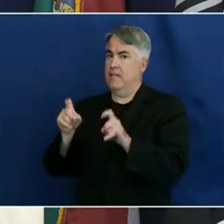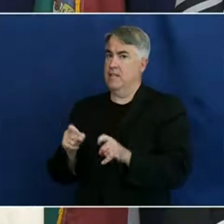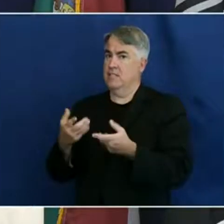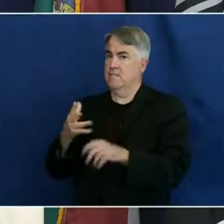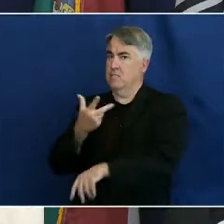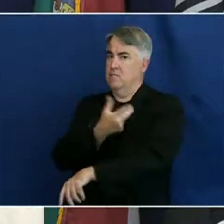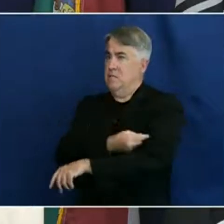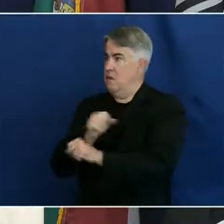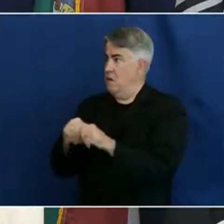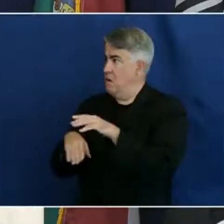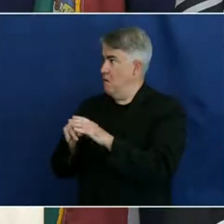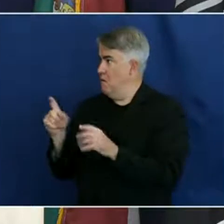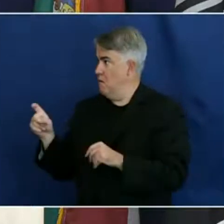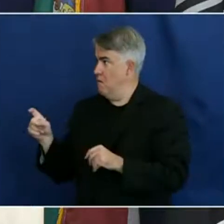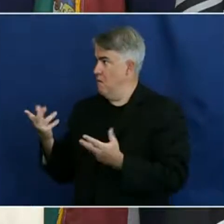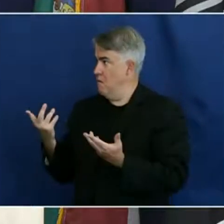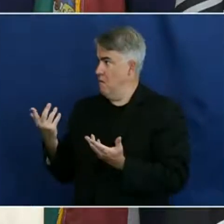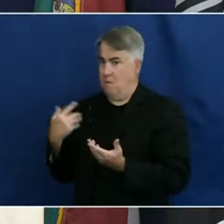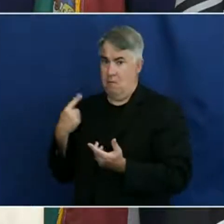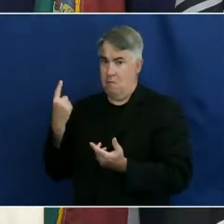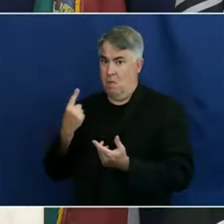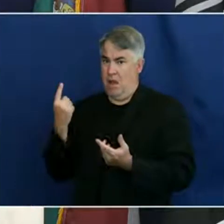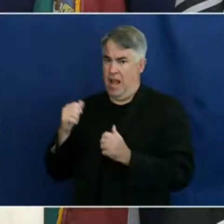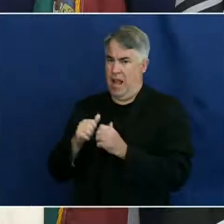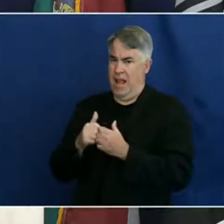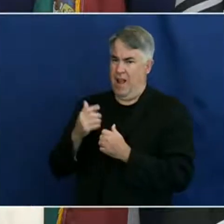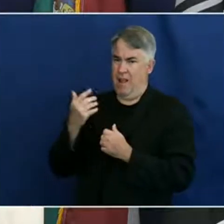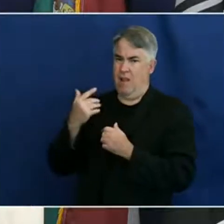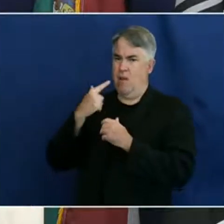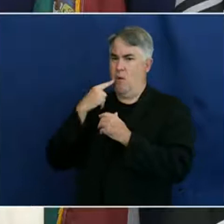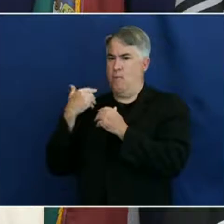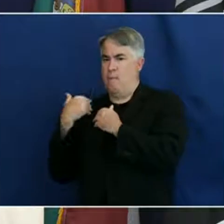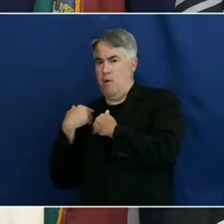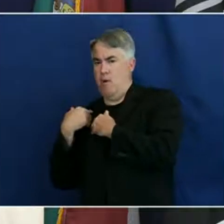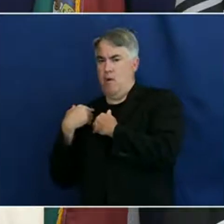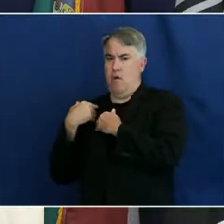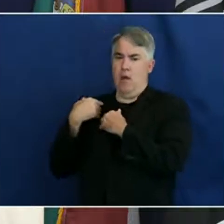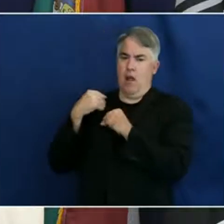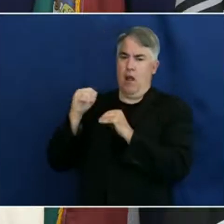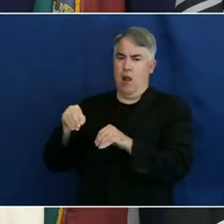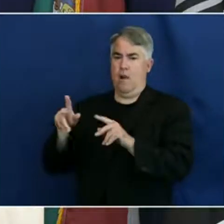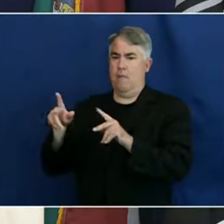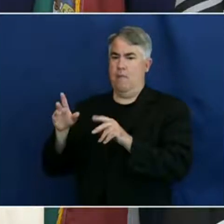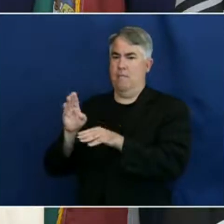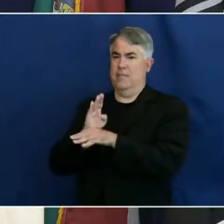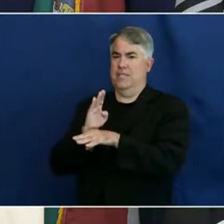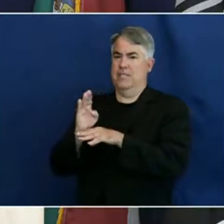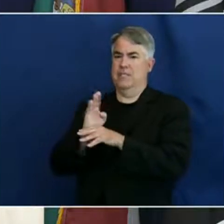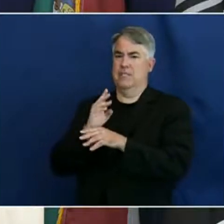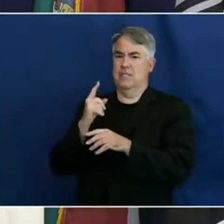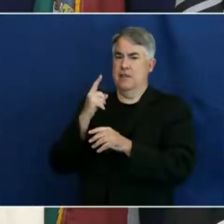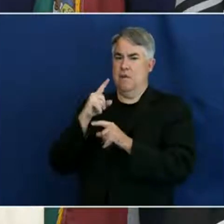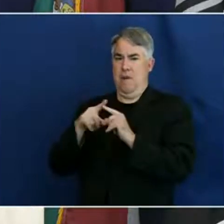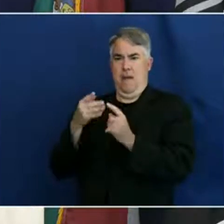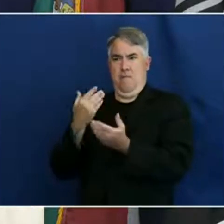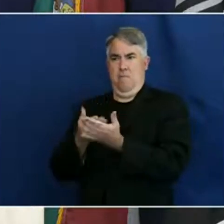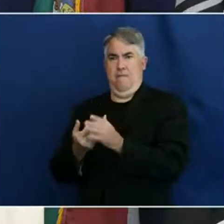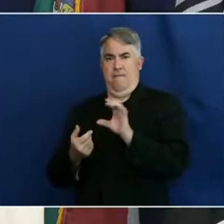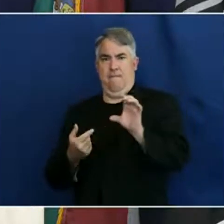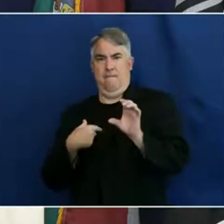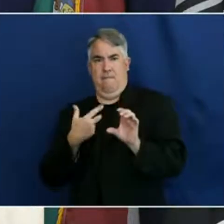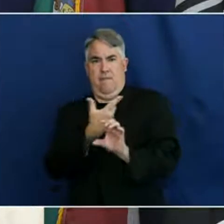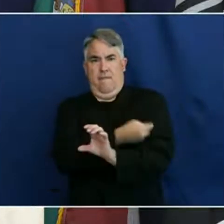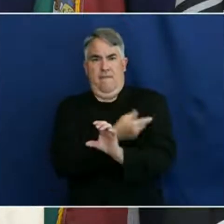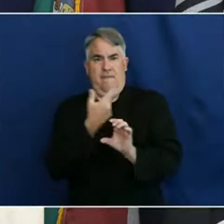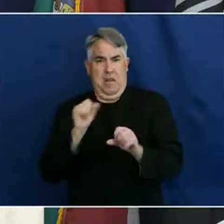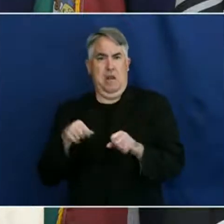vaccinations. Can you comment on the burden that potentially puts on those businesses to verify vaccinations? Because I'm hearing from some